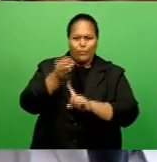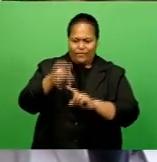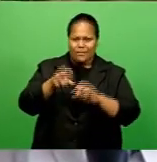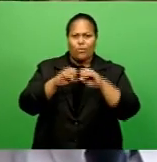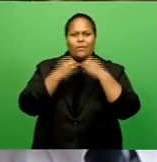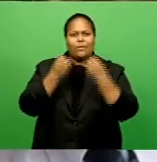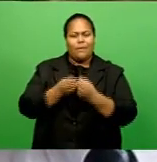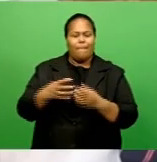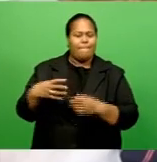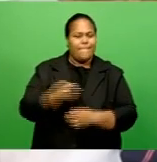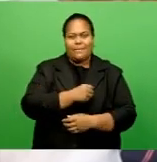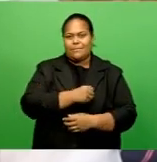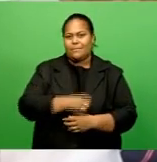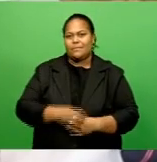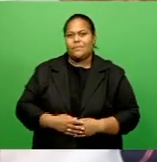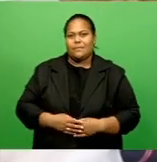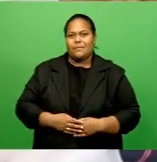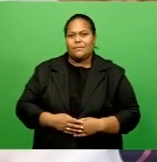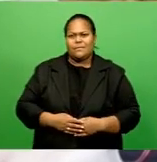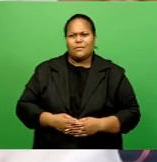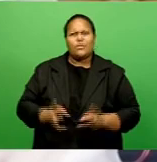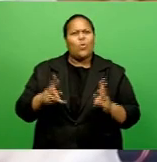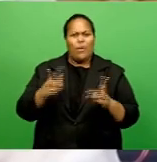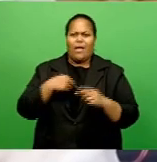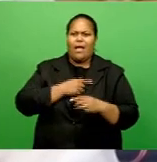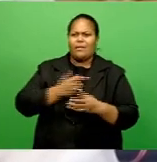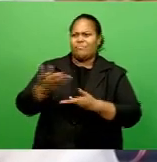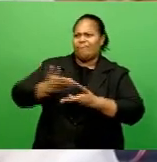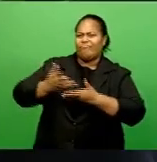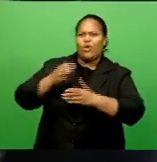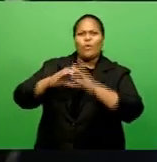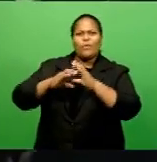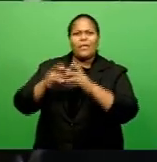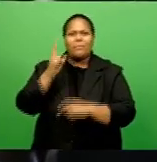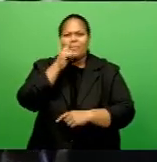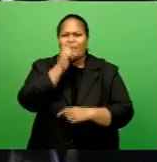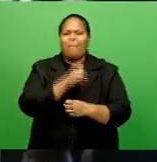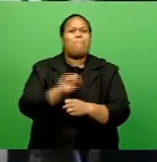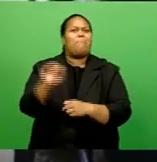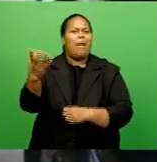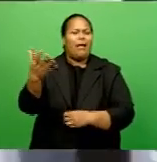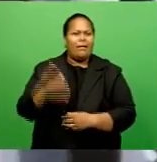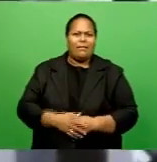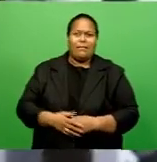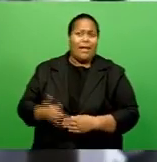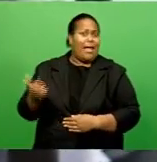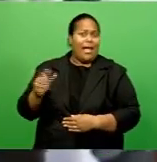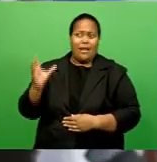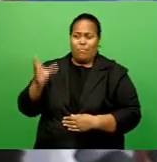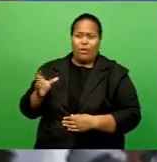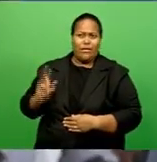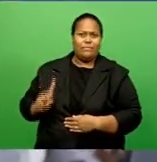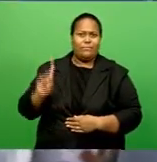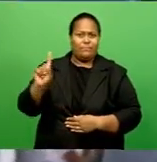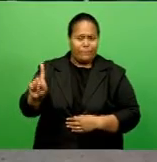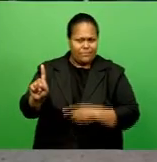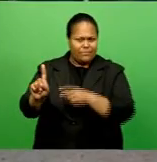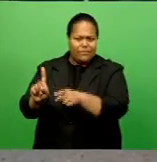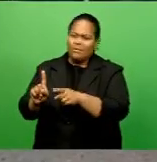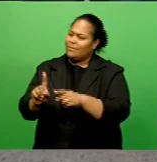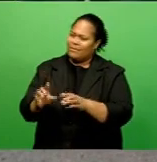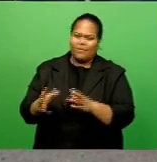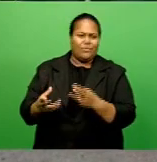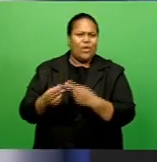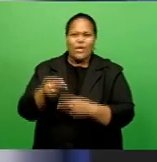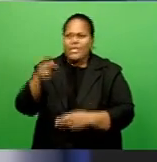organization. The way that we address people. I've already directed you address anybody coming interested with you, sirs